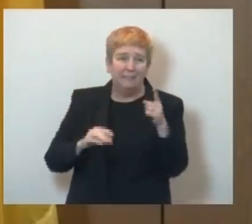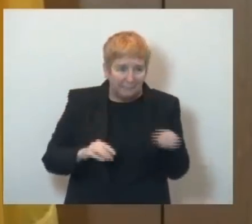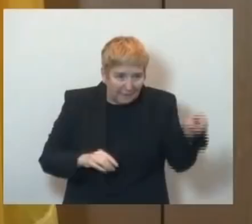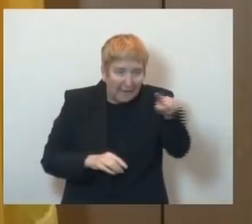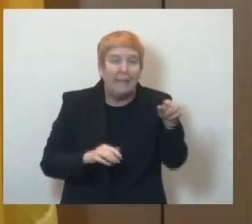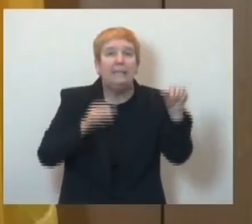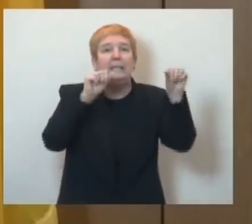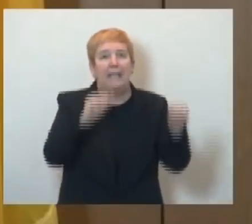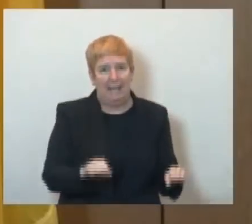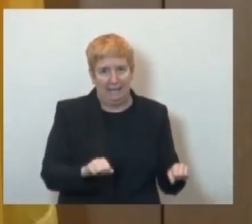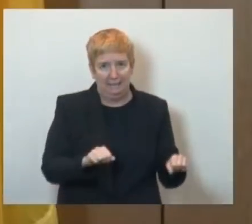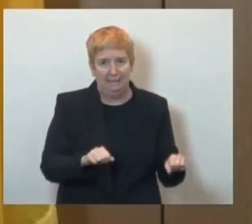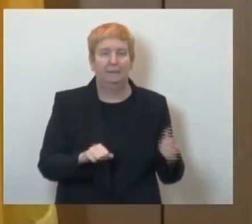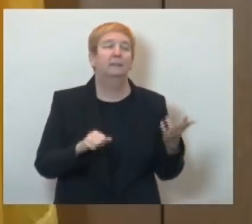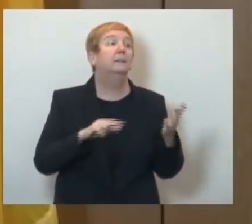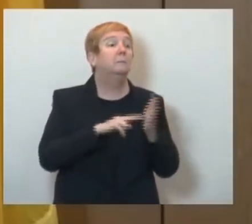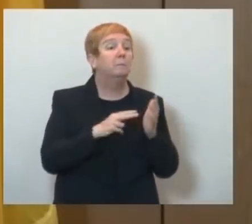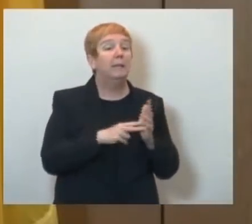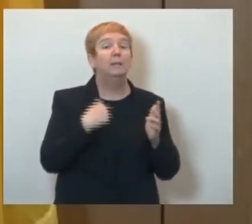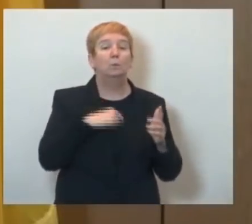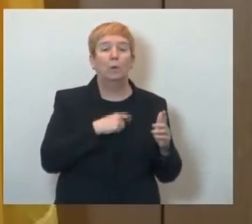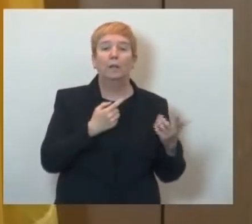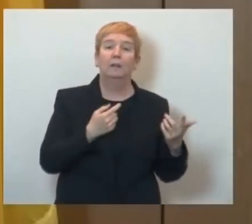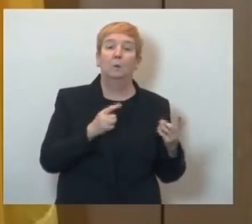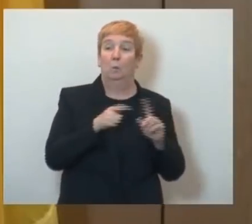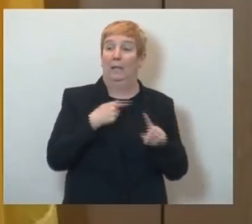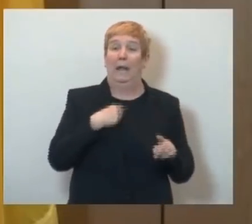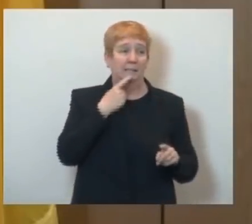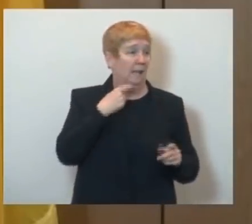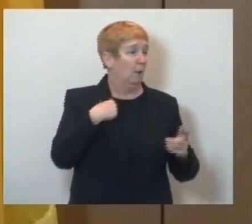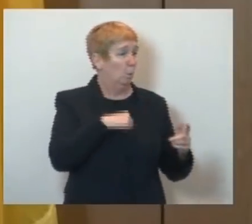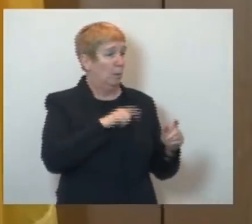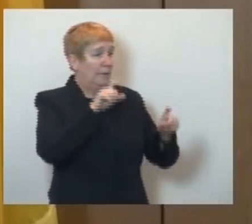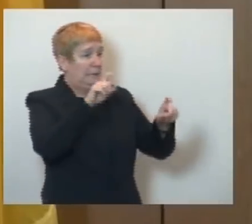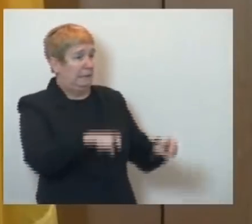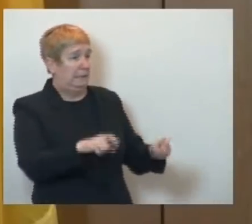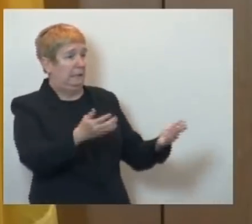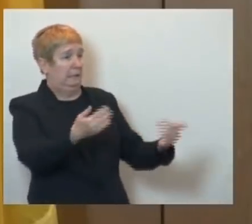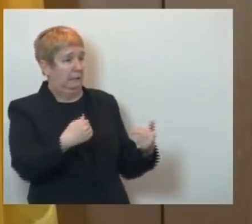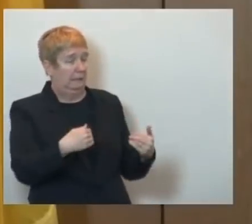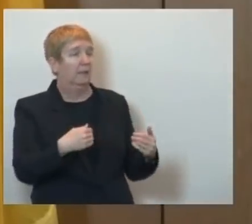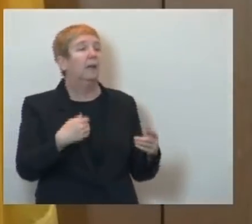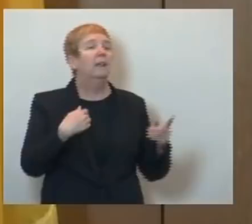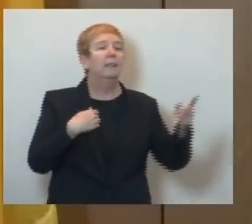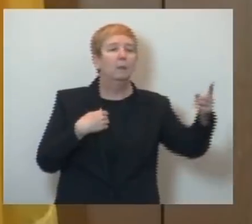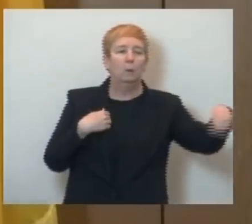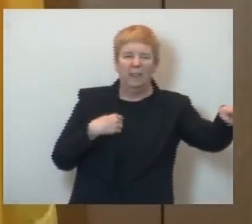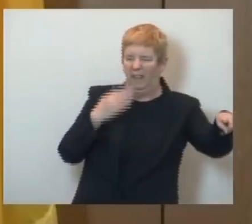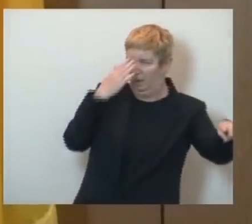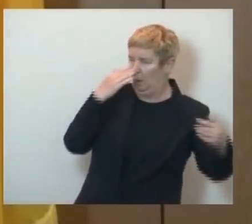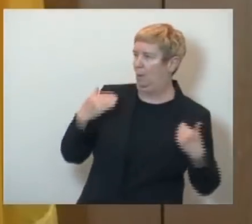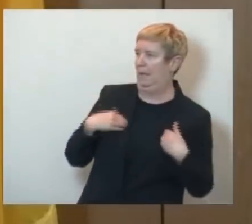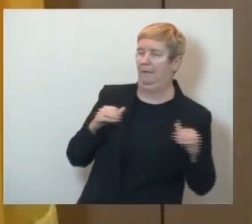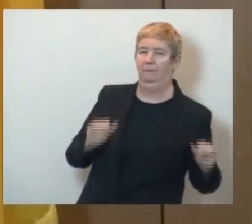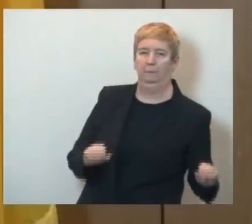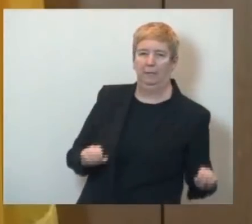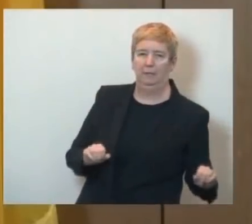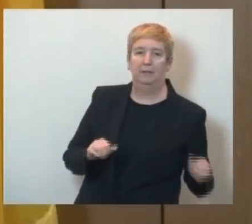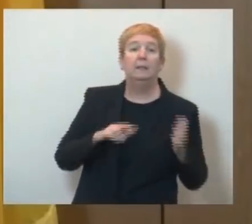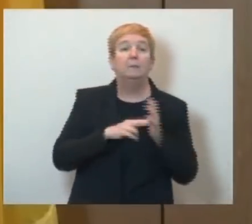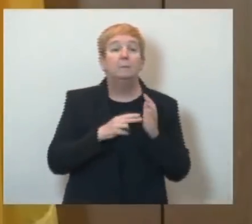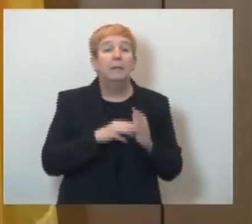been kind of a place where when I make the case to get those, they know we have the capacity to do it. So May